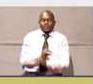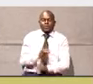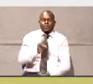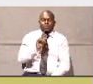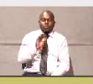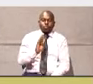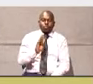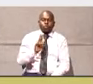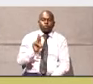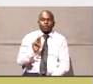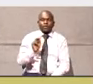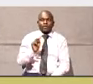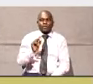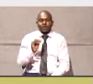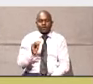Kaporiano Bukenya.